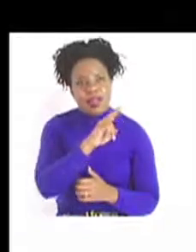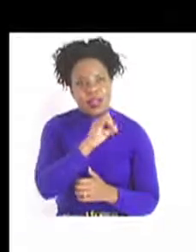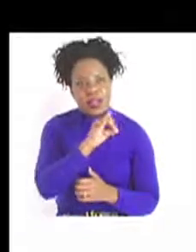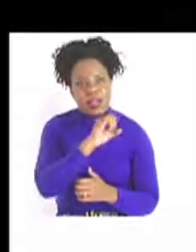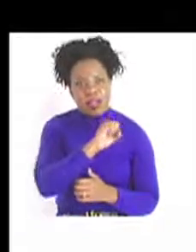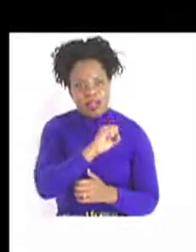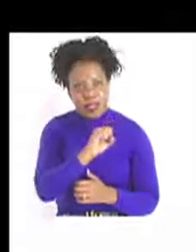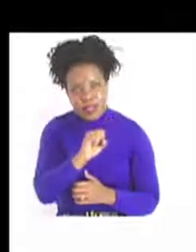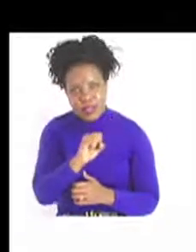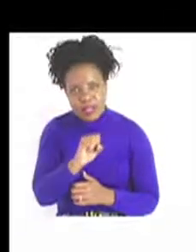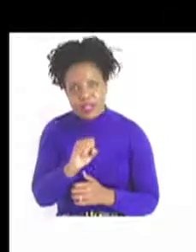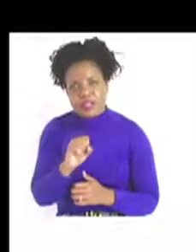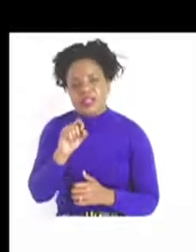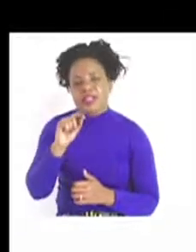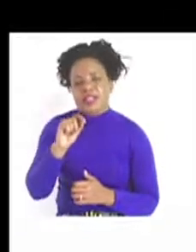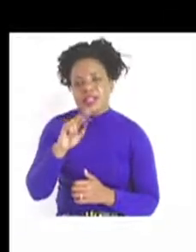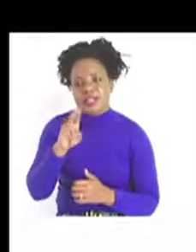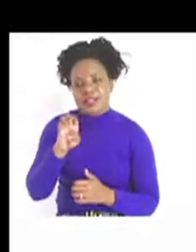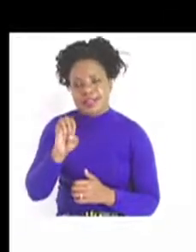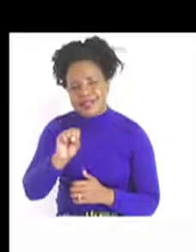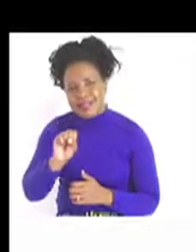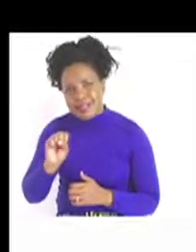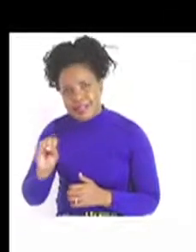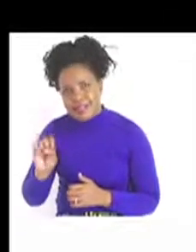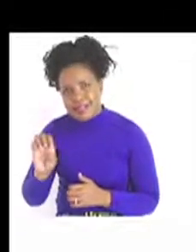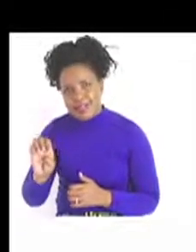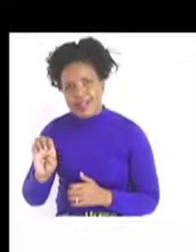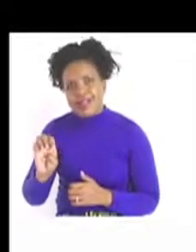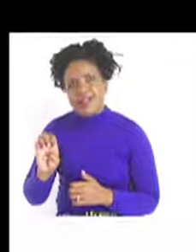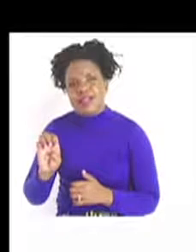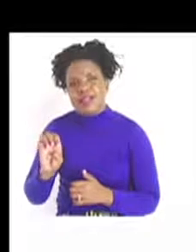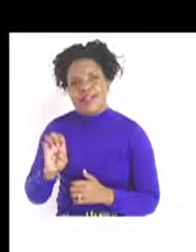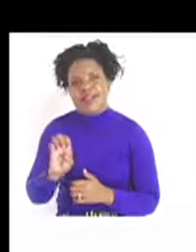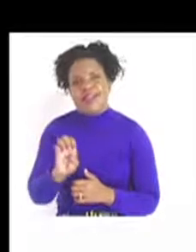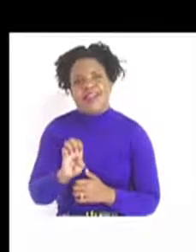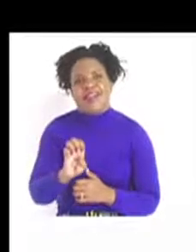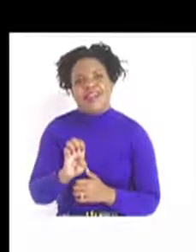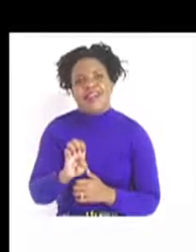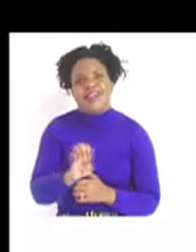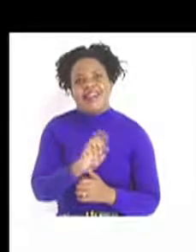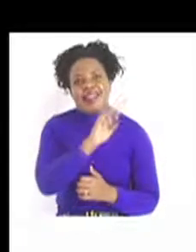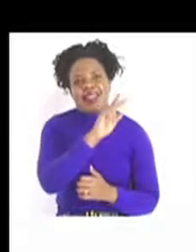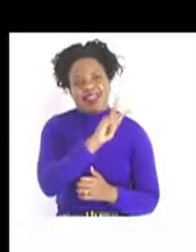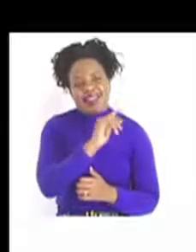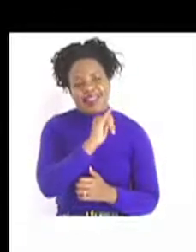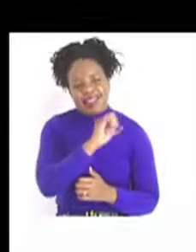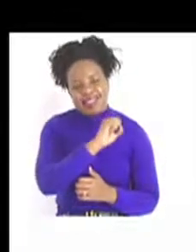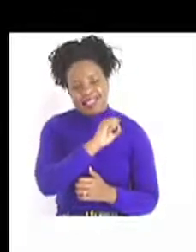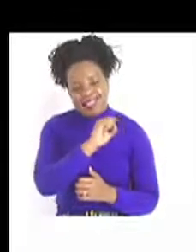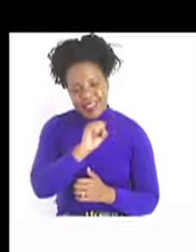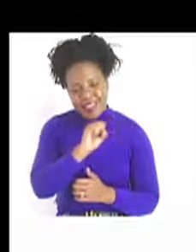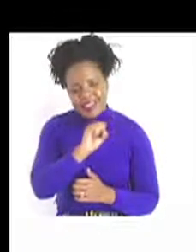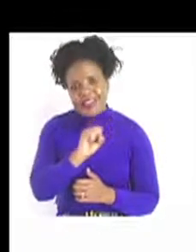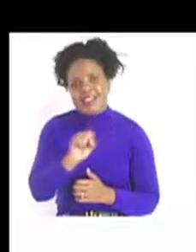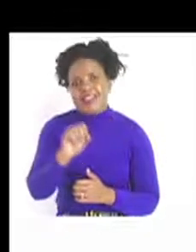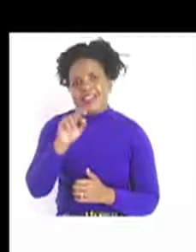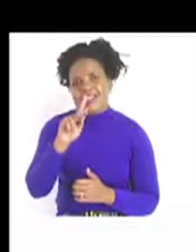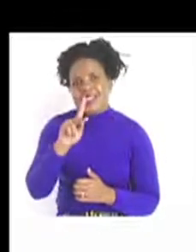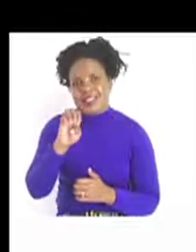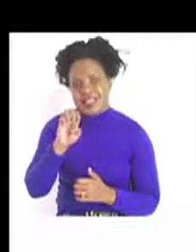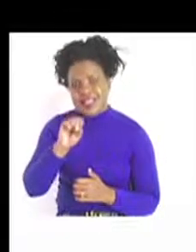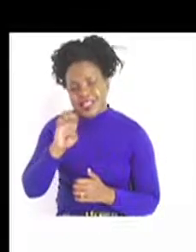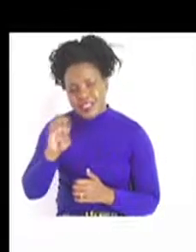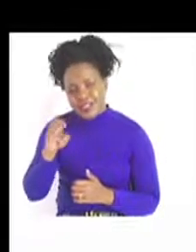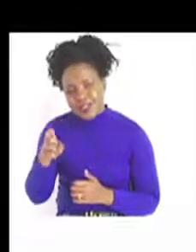If the singular is this and the plural is these, why shouldn't the plural of keys be